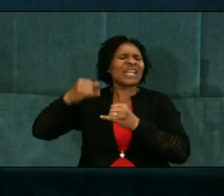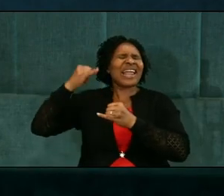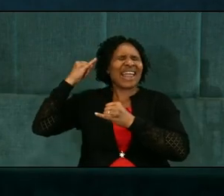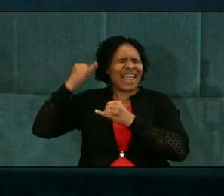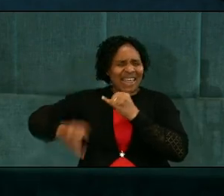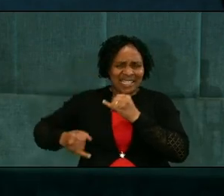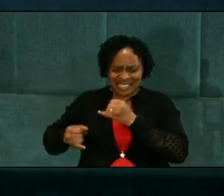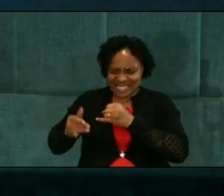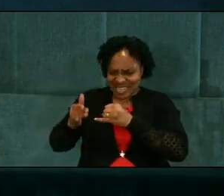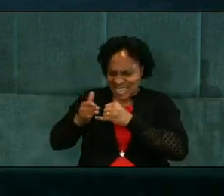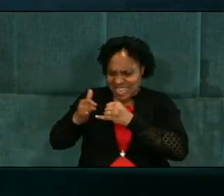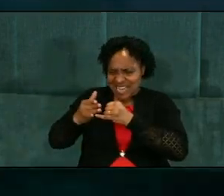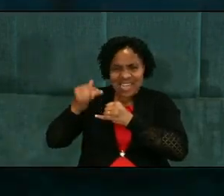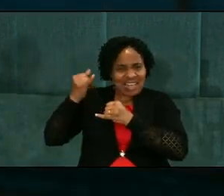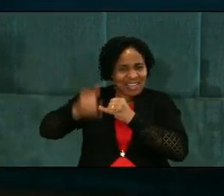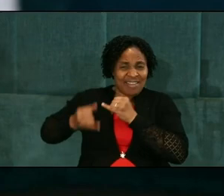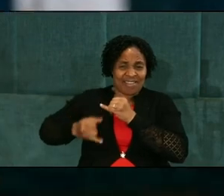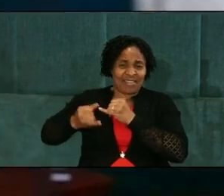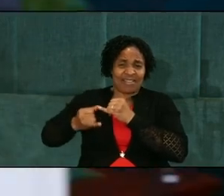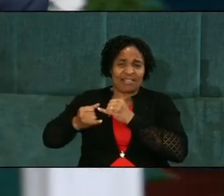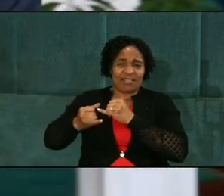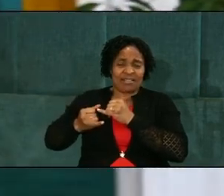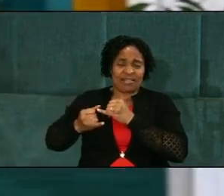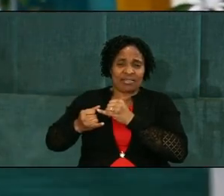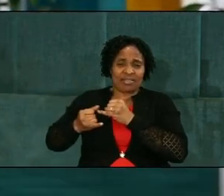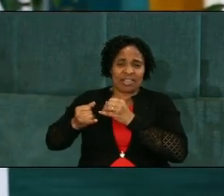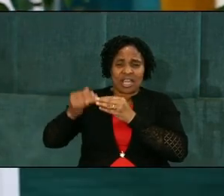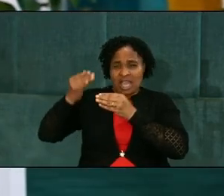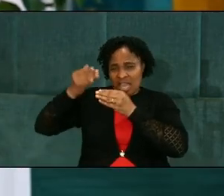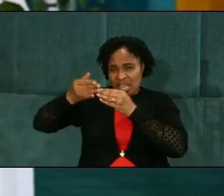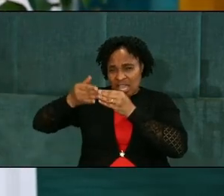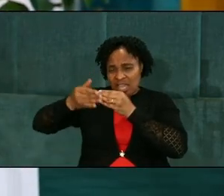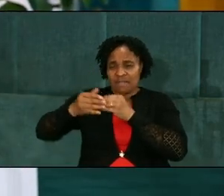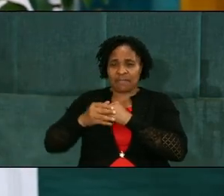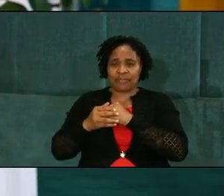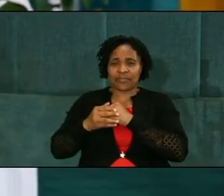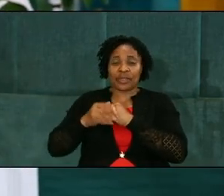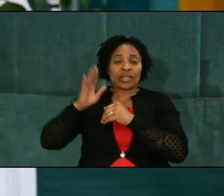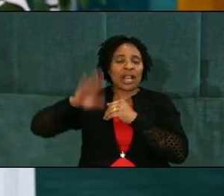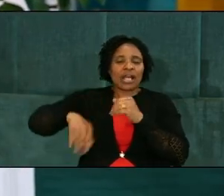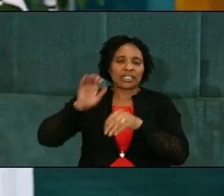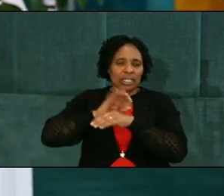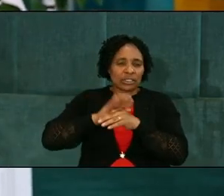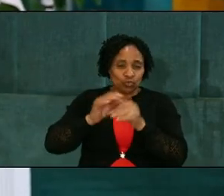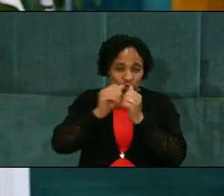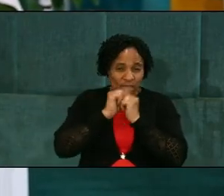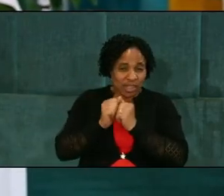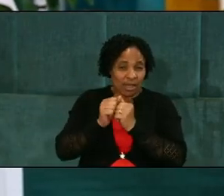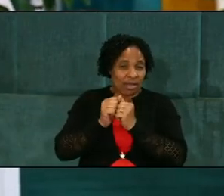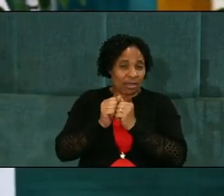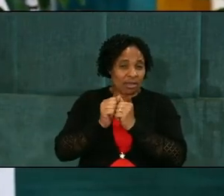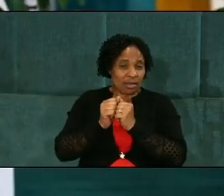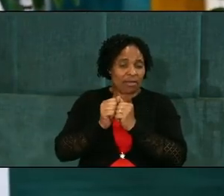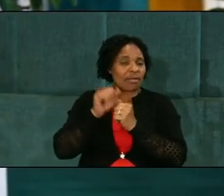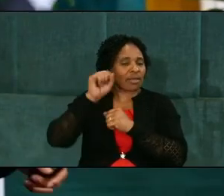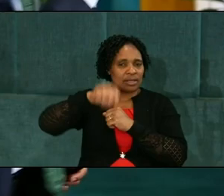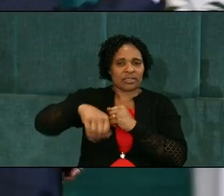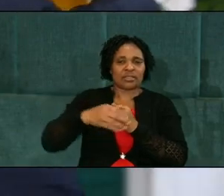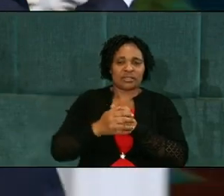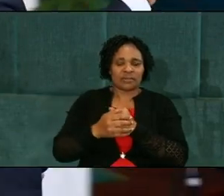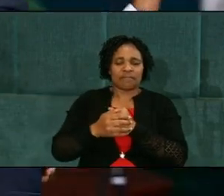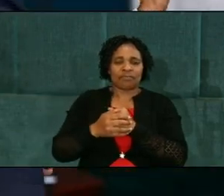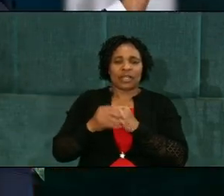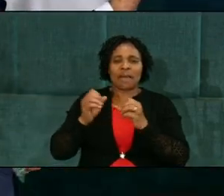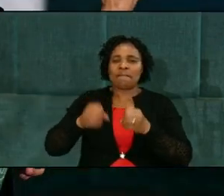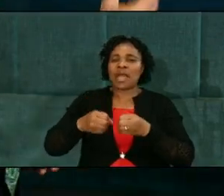end of the last church. Is the church with me? Are we together? Yes. I want to give